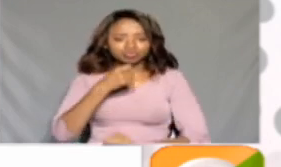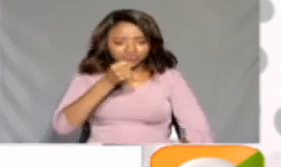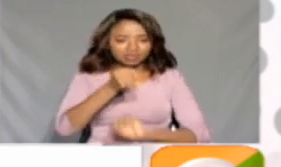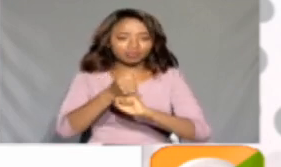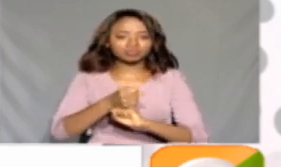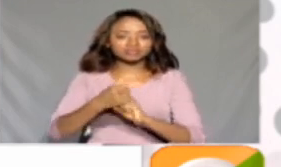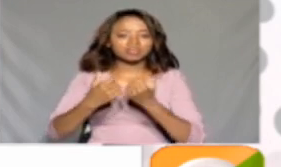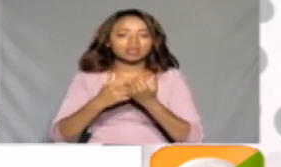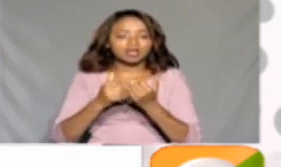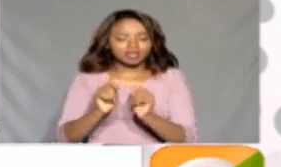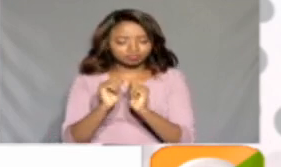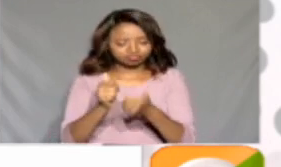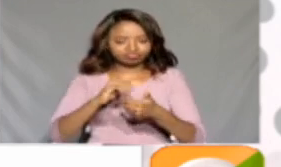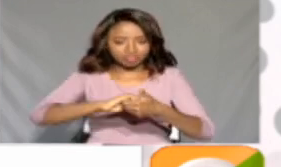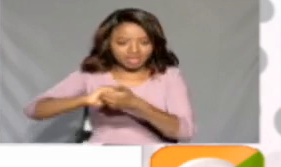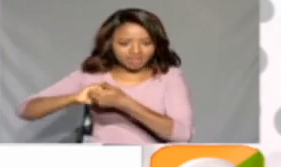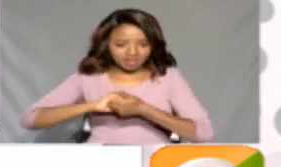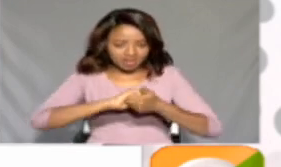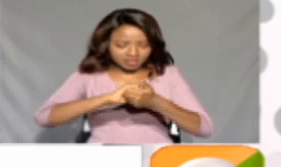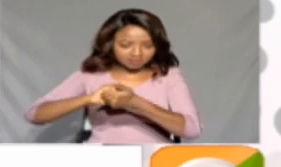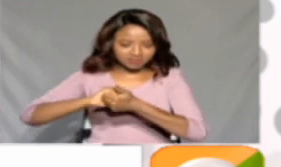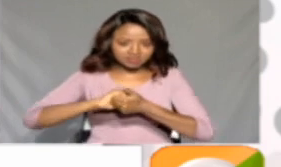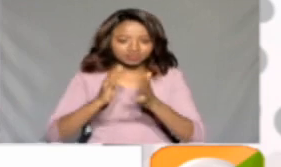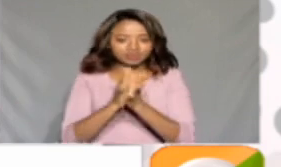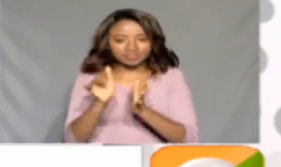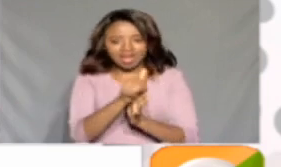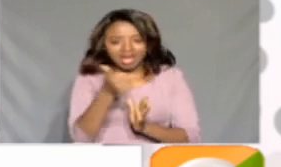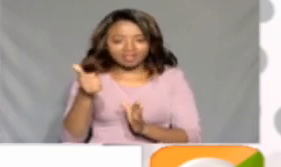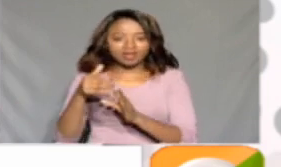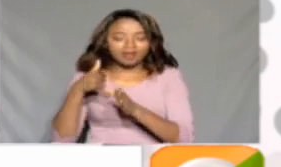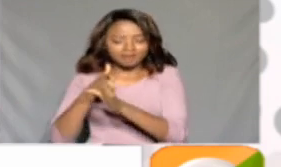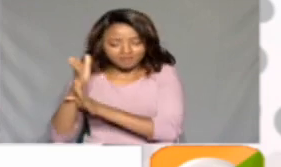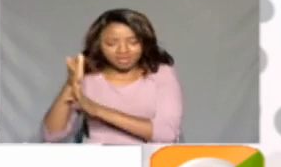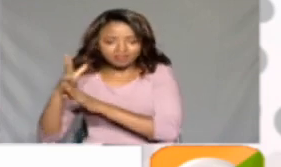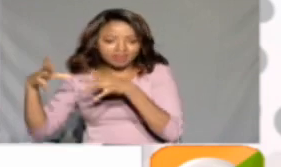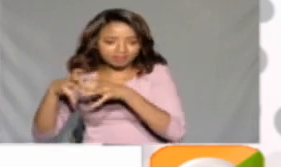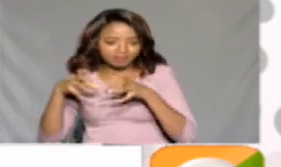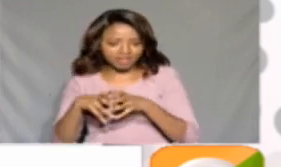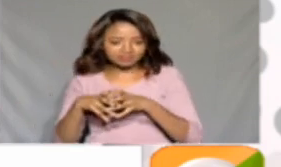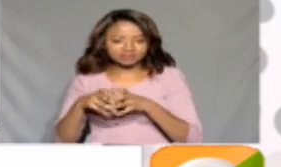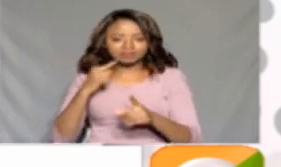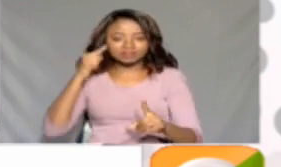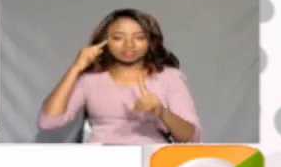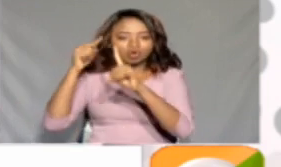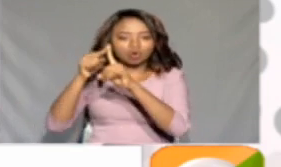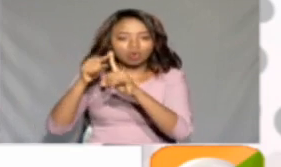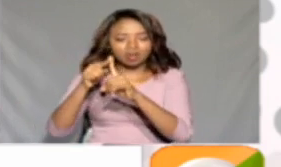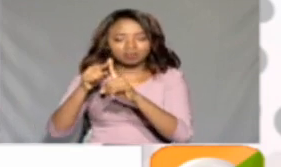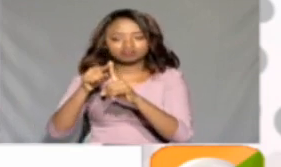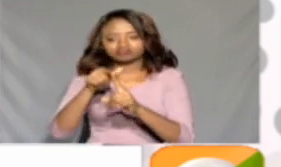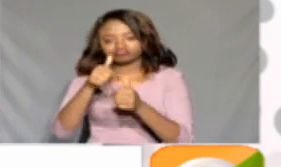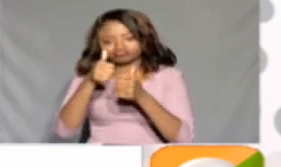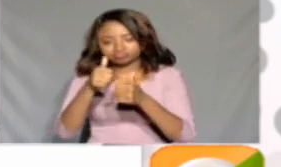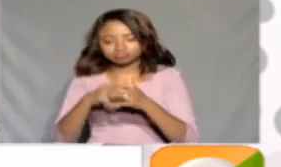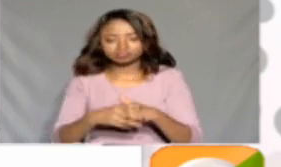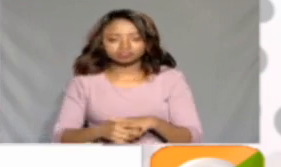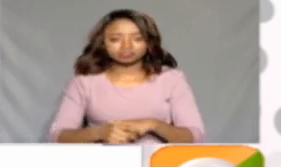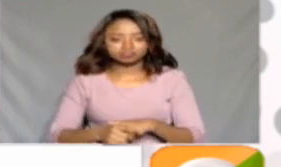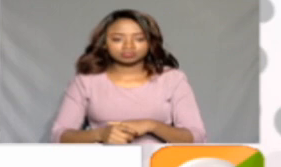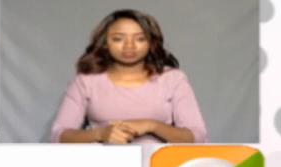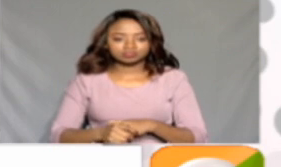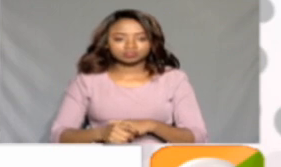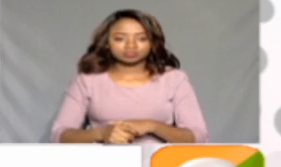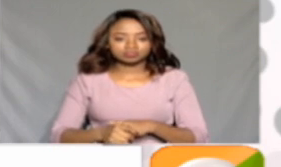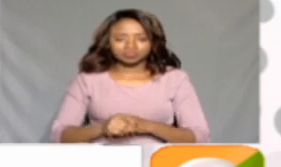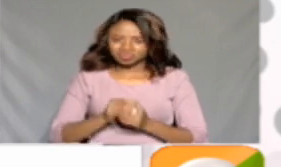of constructive engagements with the other main parties engaged in the contest and with an eye on the bigger picture. So soon after a